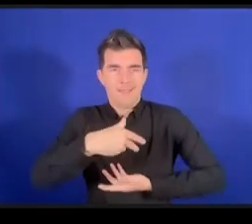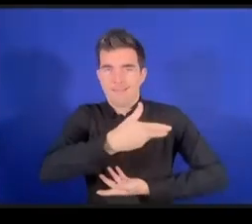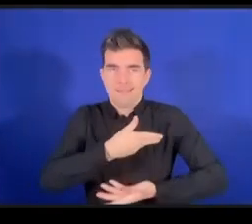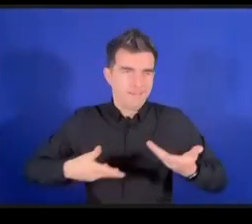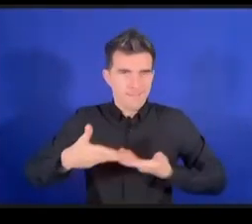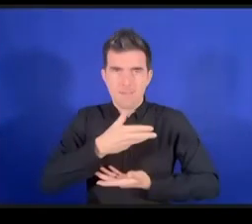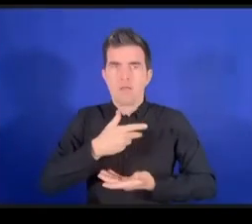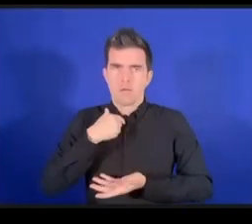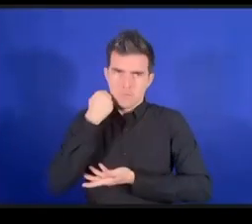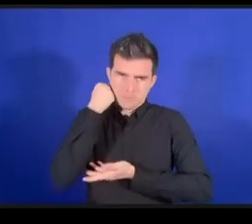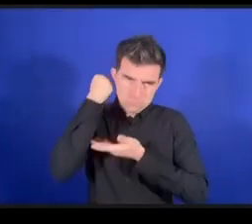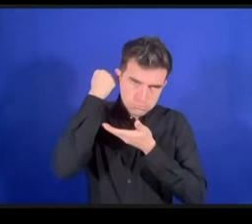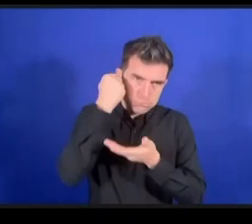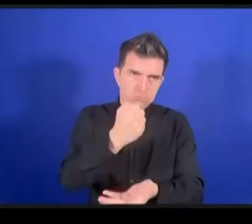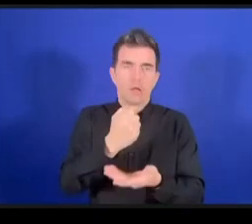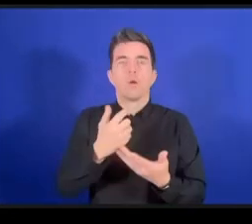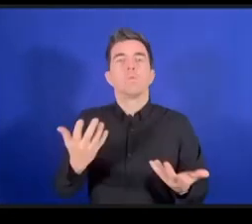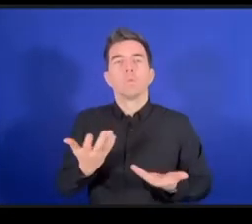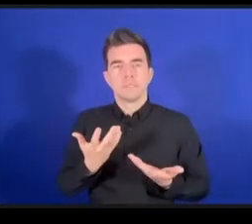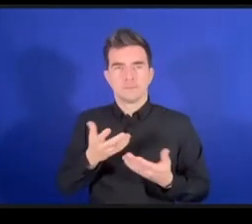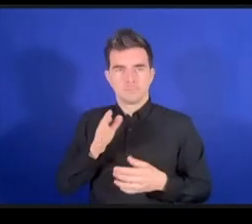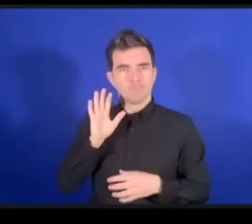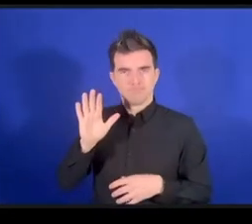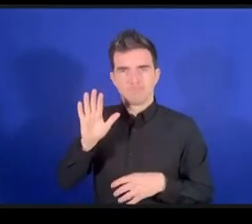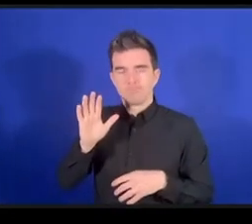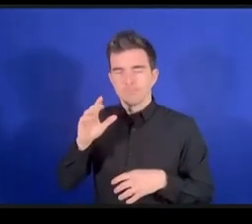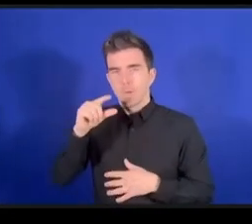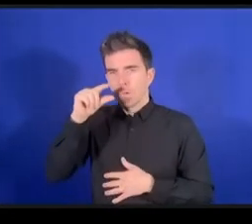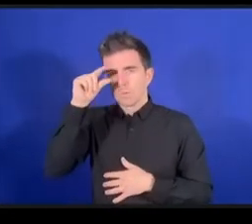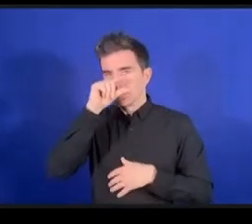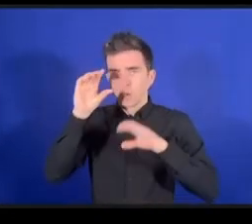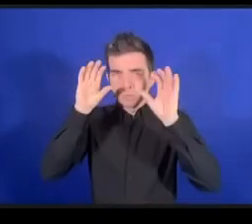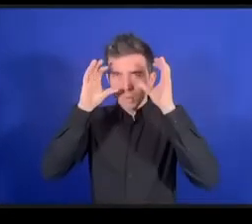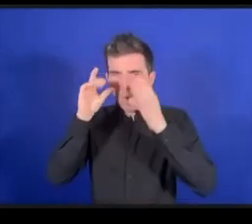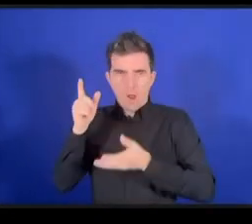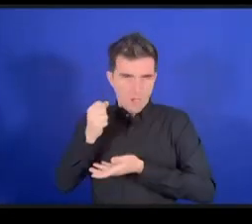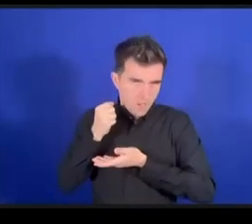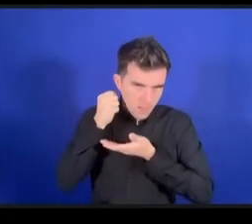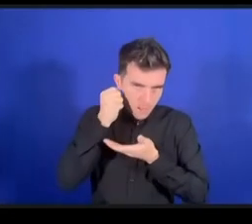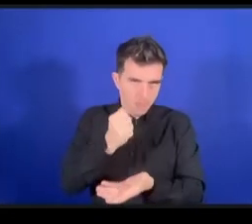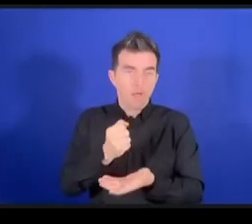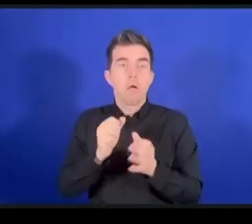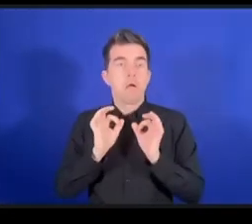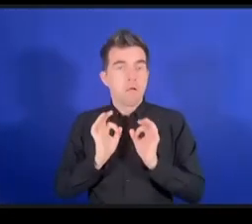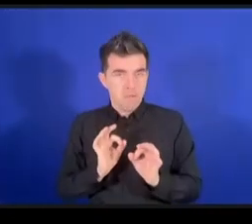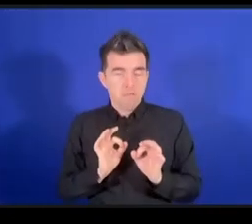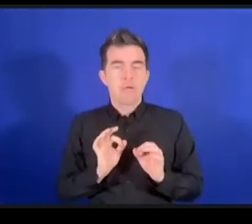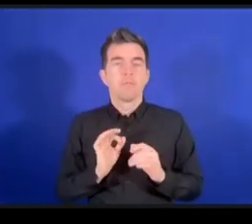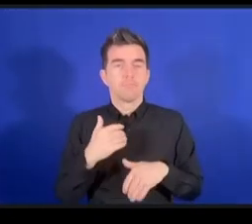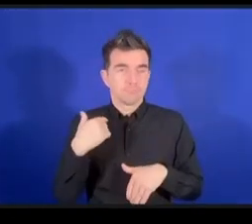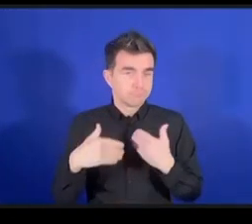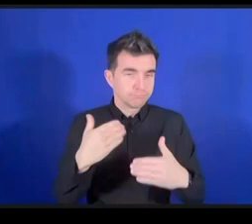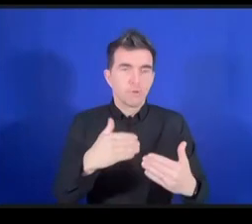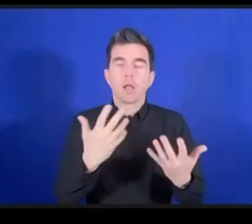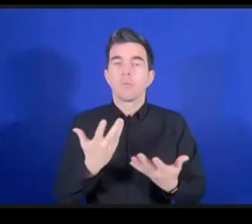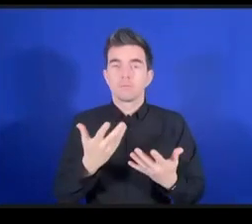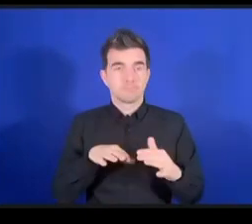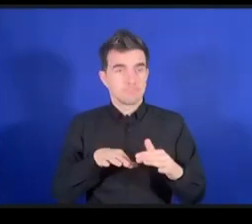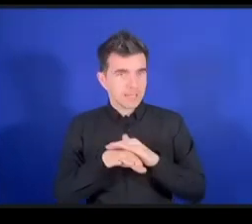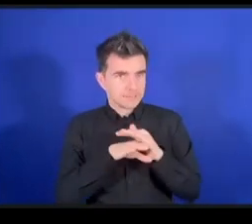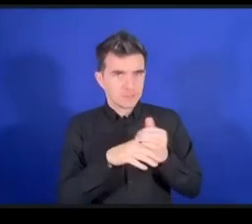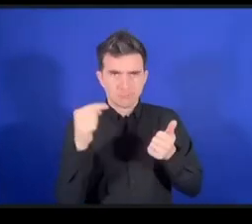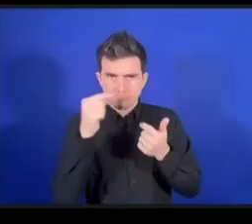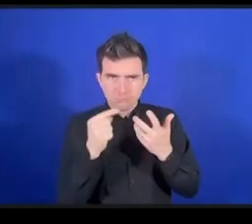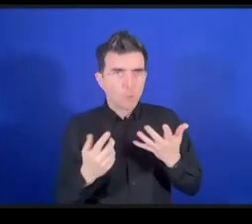their accessibility requirements and accommodations, to come to Kyoto, participate in IGF